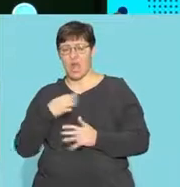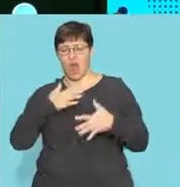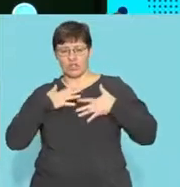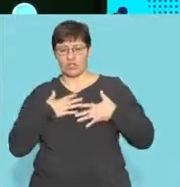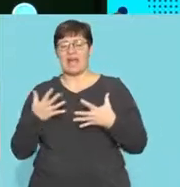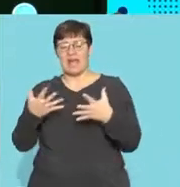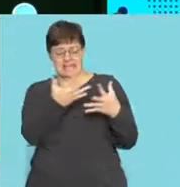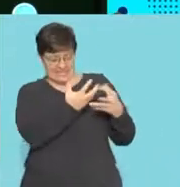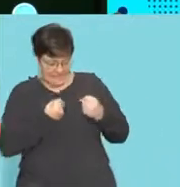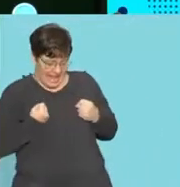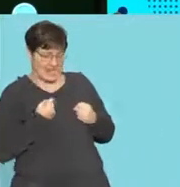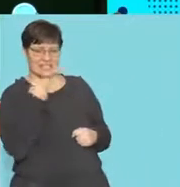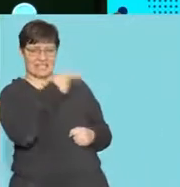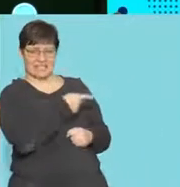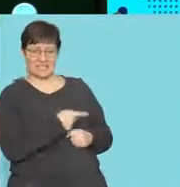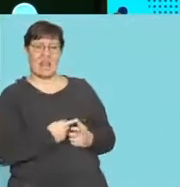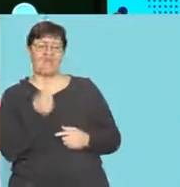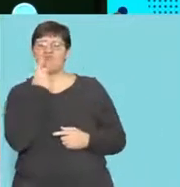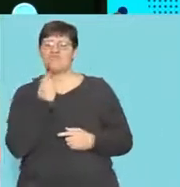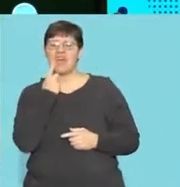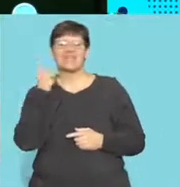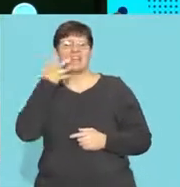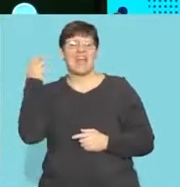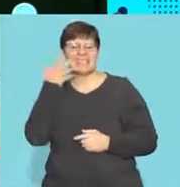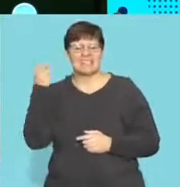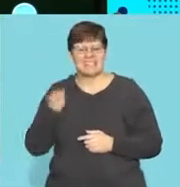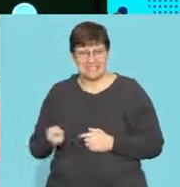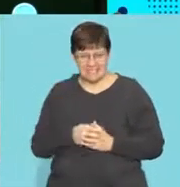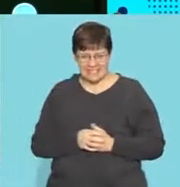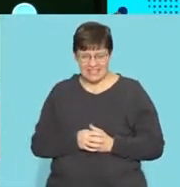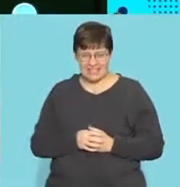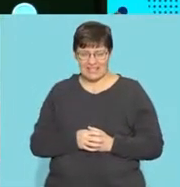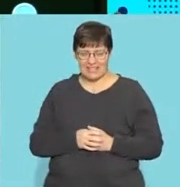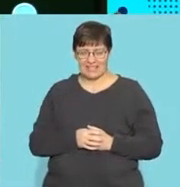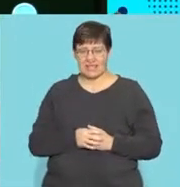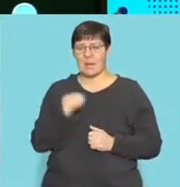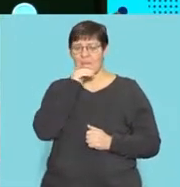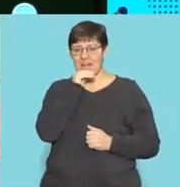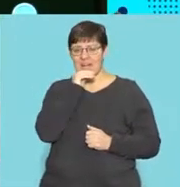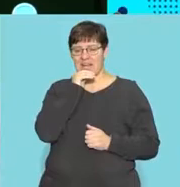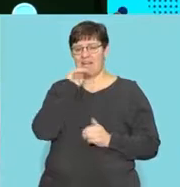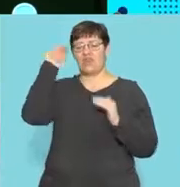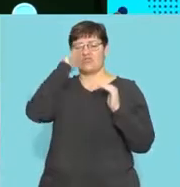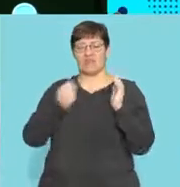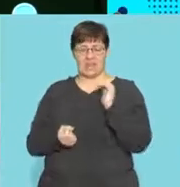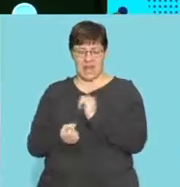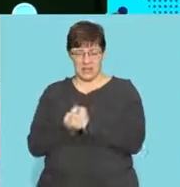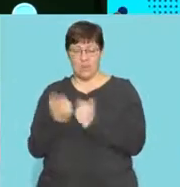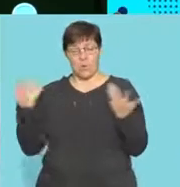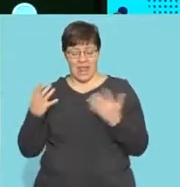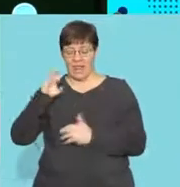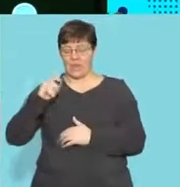said the red cat, and we said that was at the reduction takes place at the cathode,